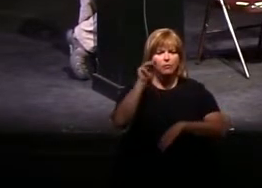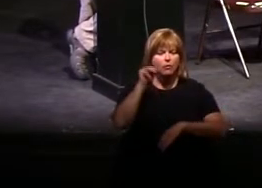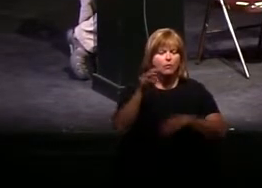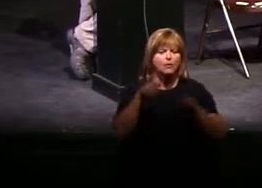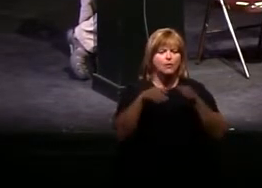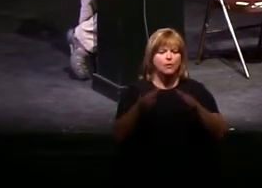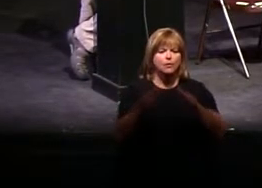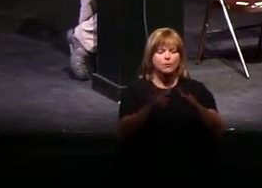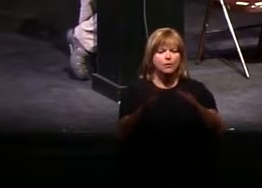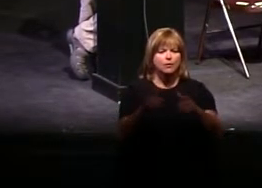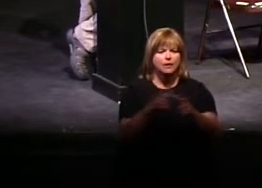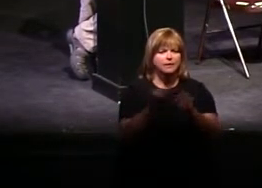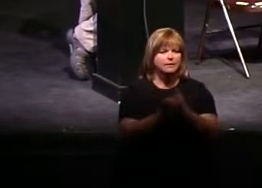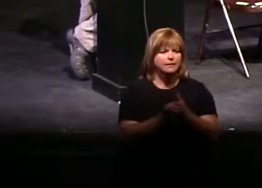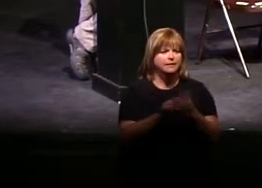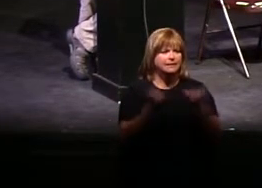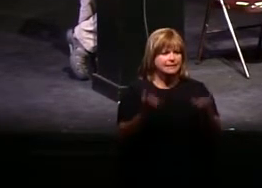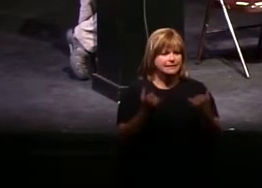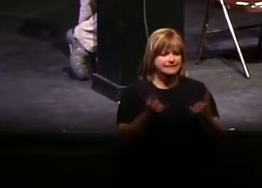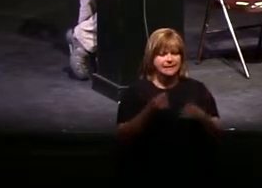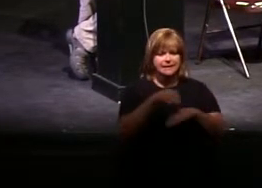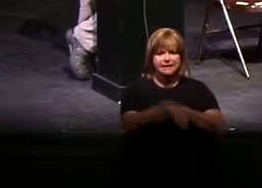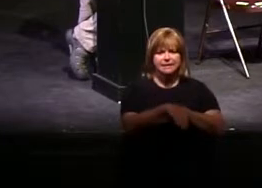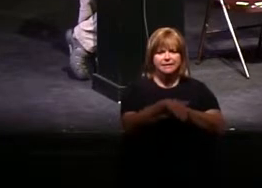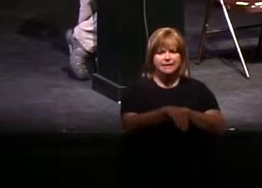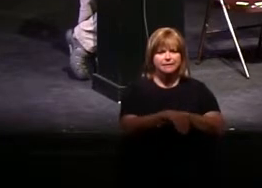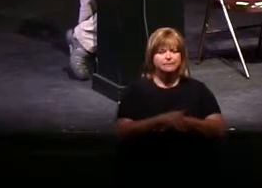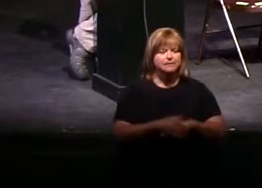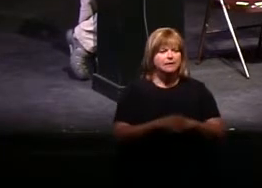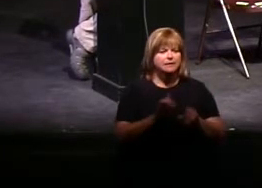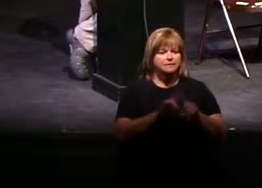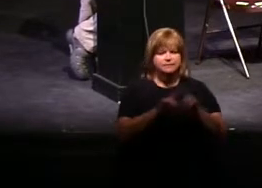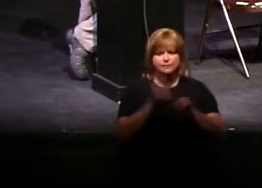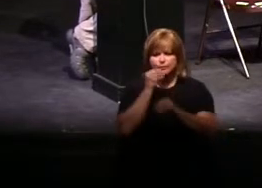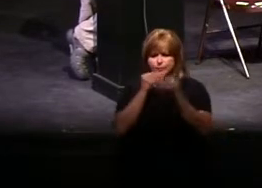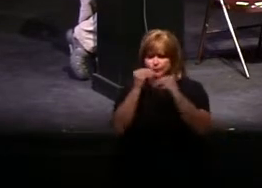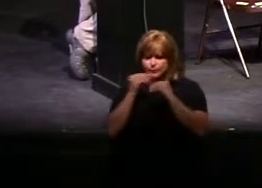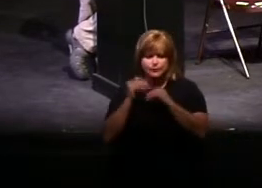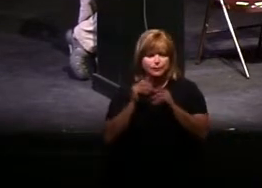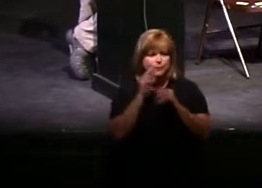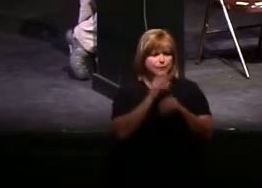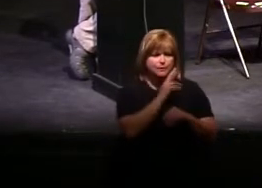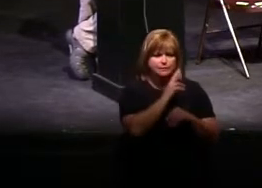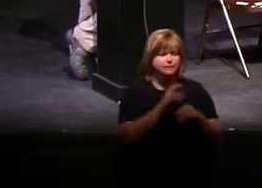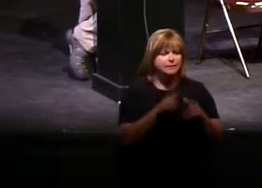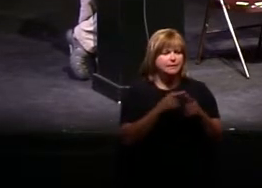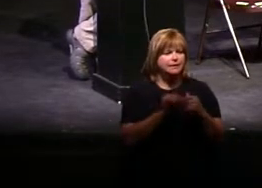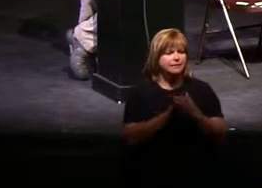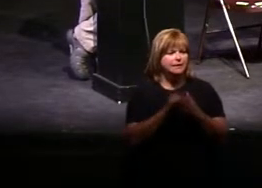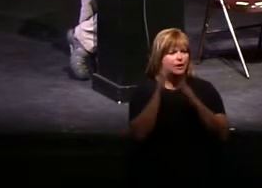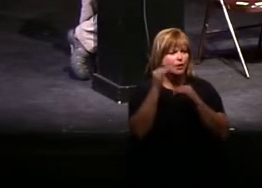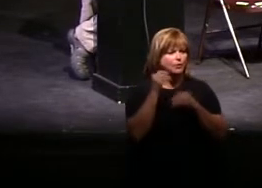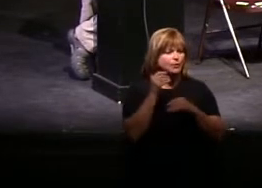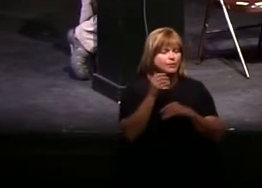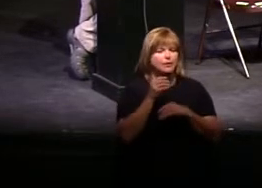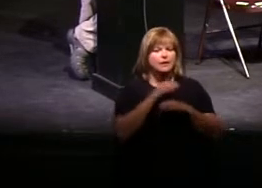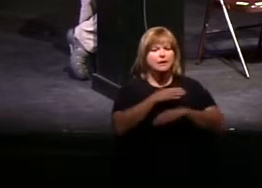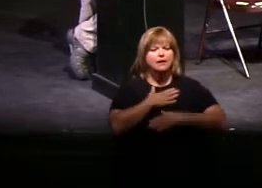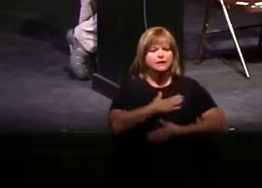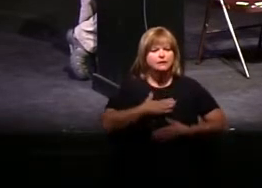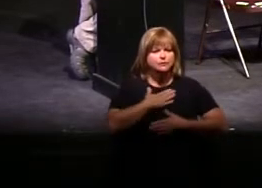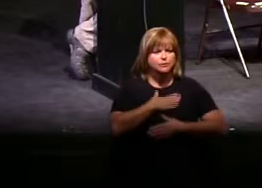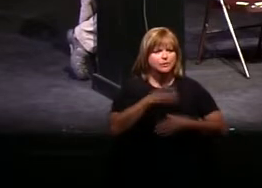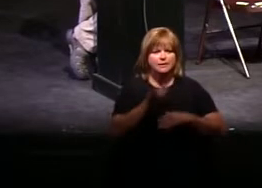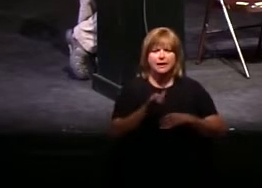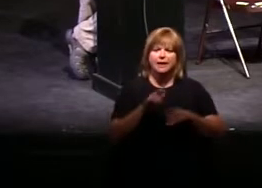night's venues for the progressive evening. And I do hope that you enjoyed yesterday's experiment with the progressive evening, wandering